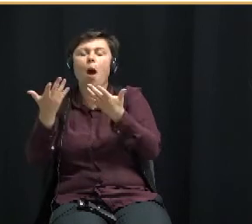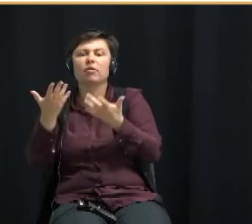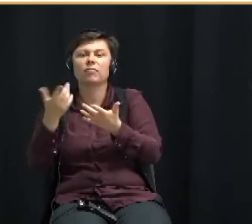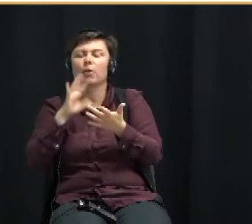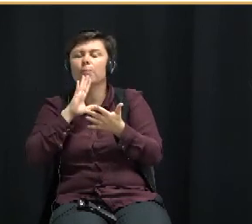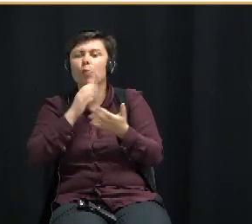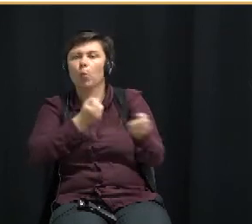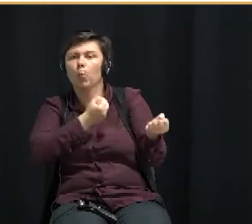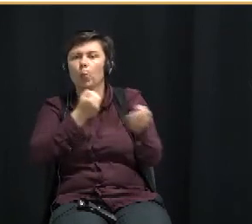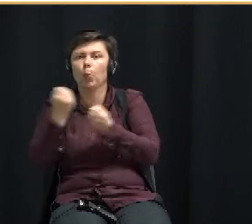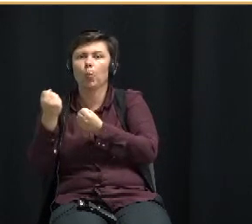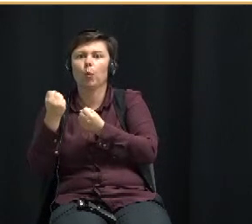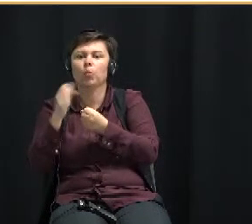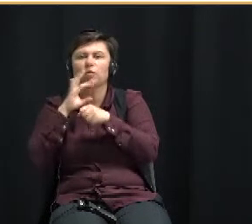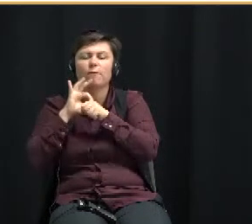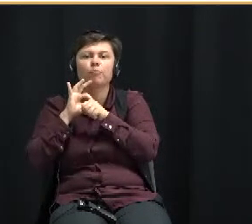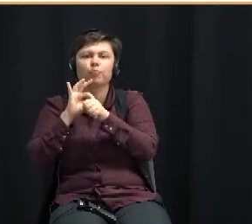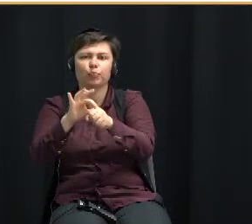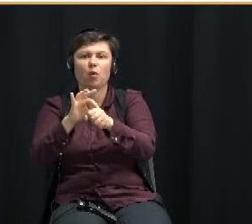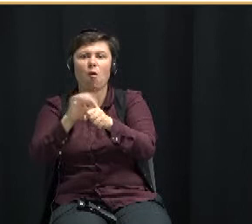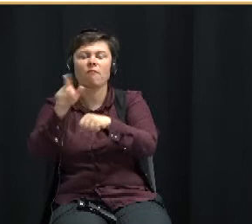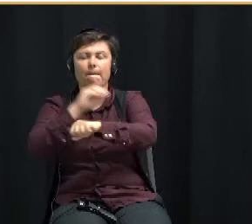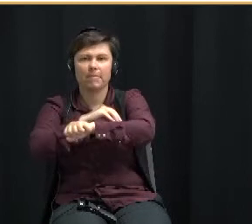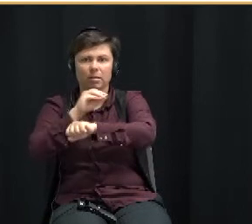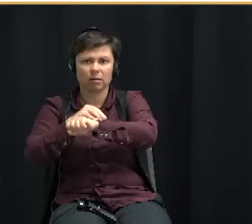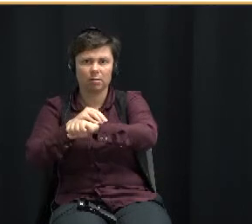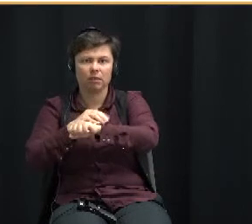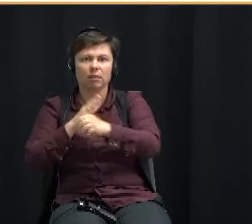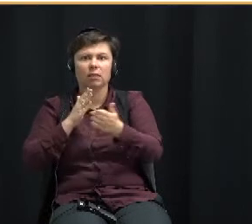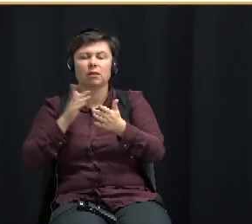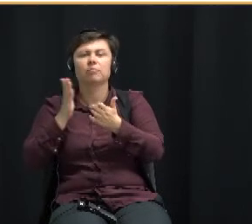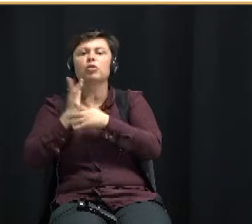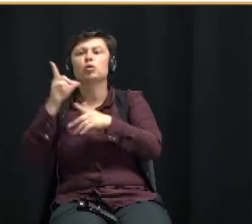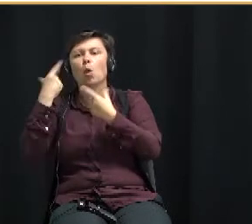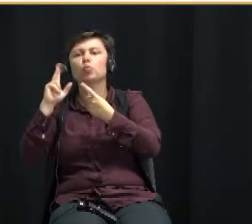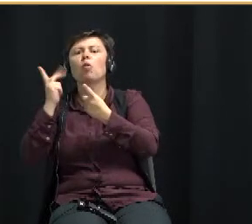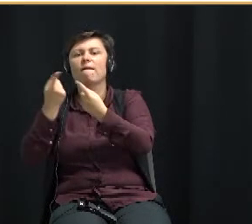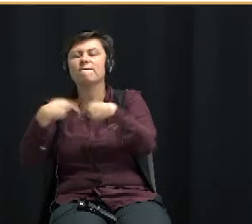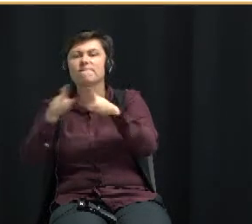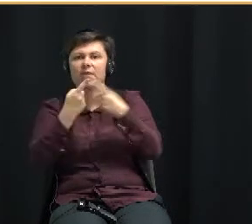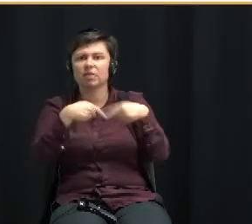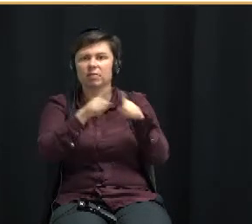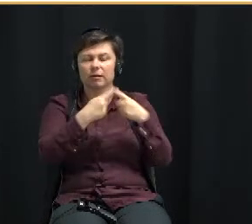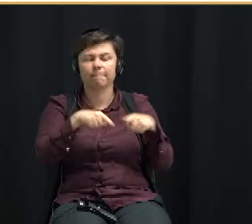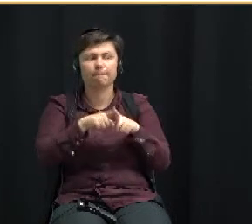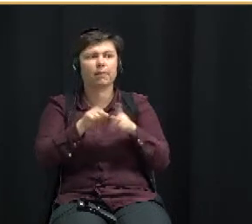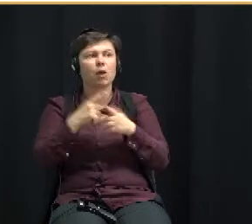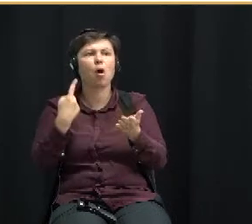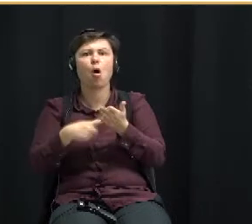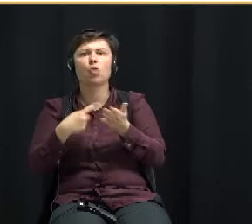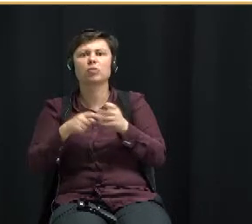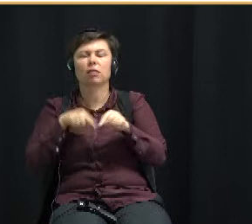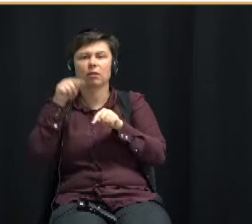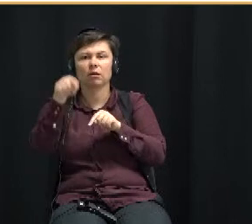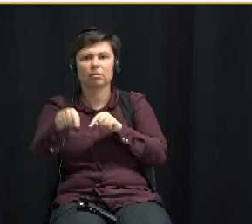Okay. Should we, go to the last one? More last one and final stages. Well, there's a lot of text,